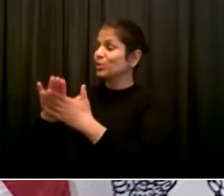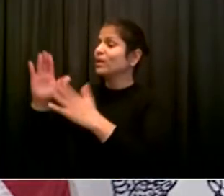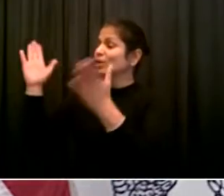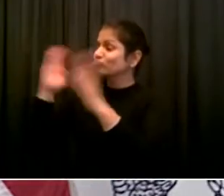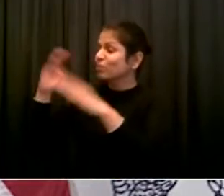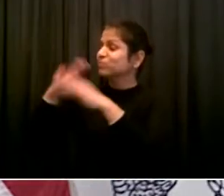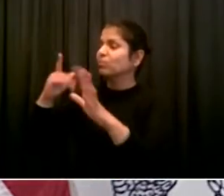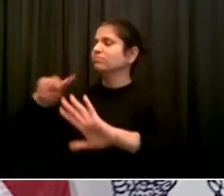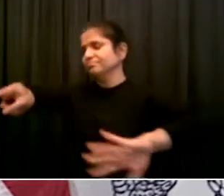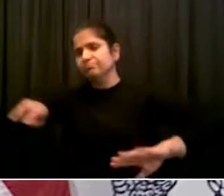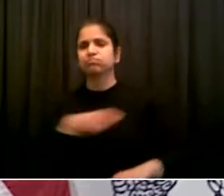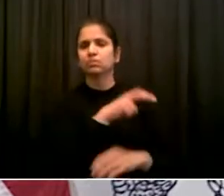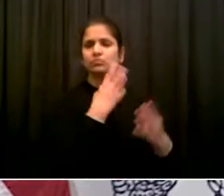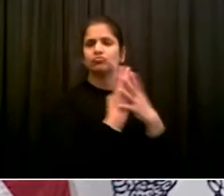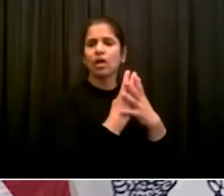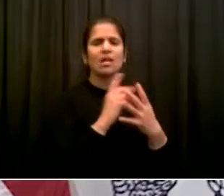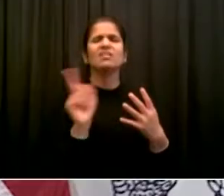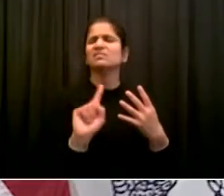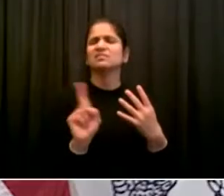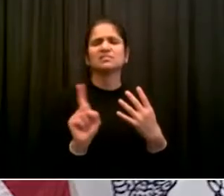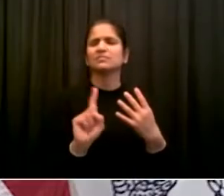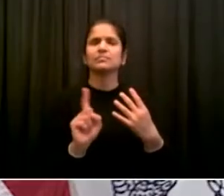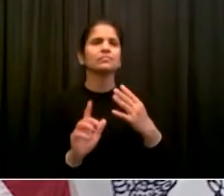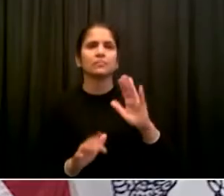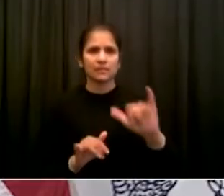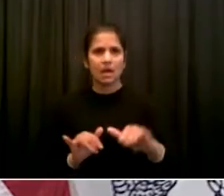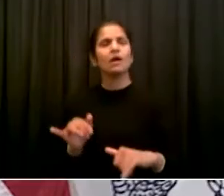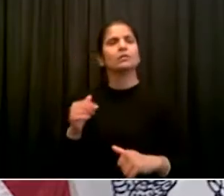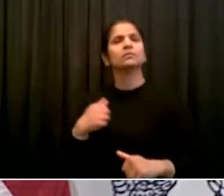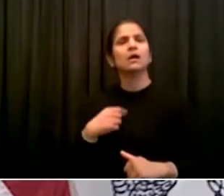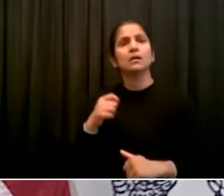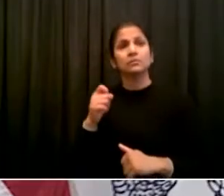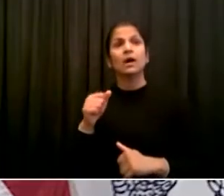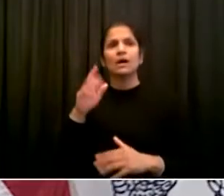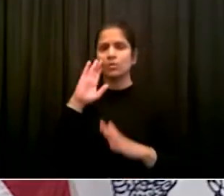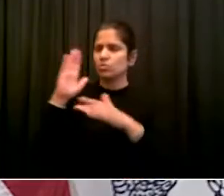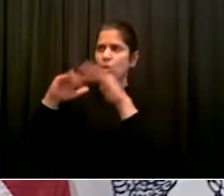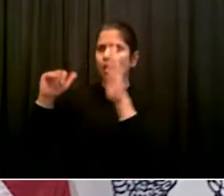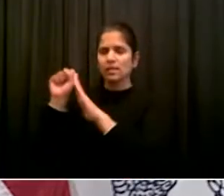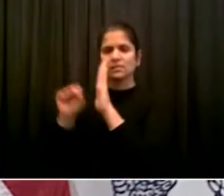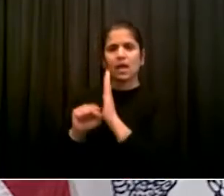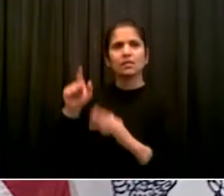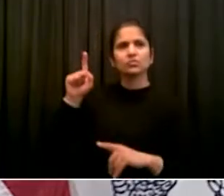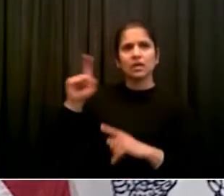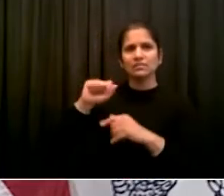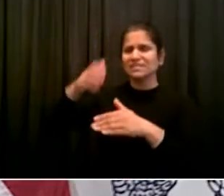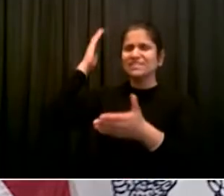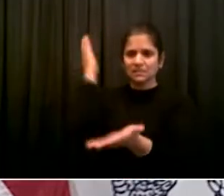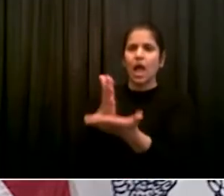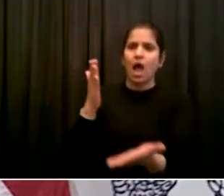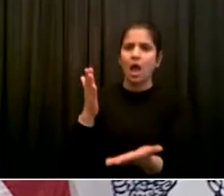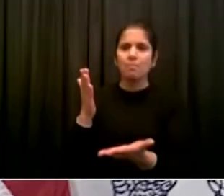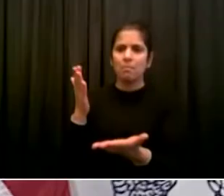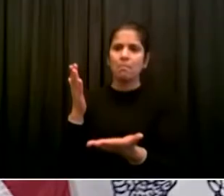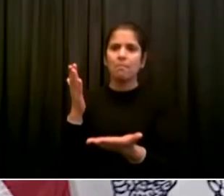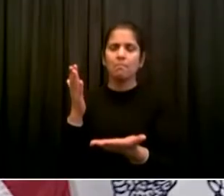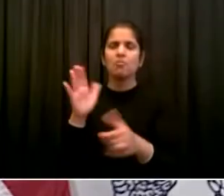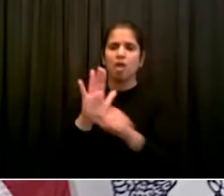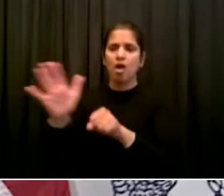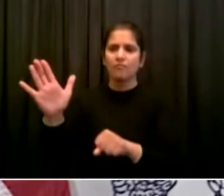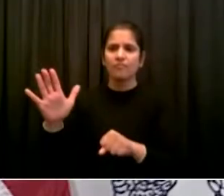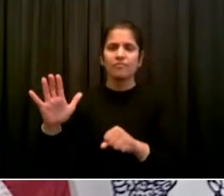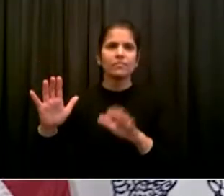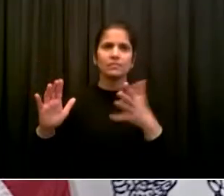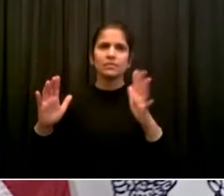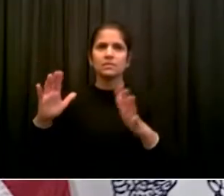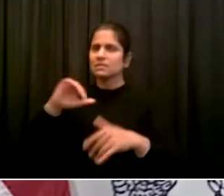and that we can call upon the state and federal government to bring to bear to end the reality of that pipeline once and for all. This is very difficult work. If